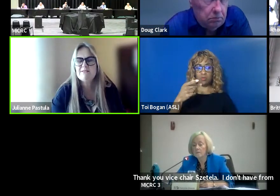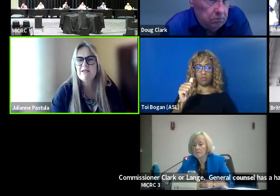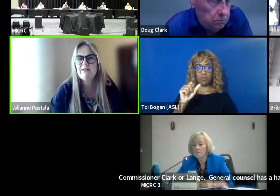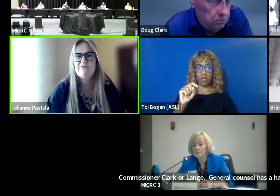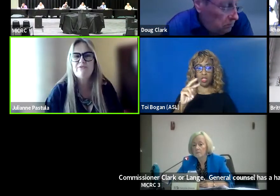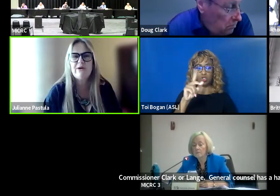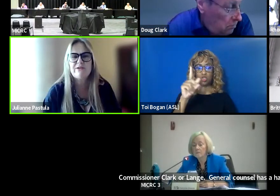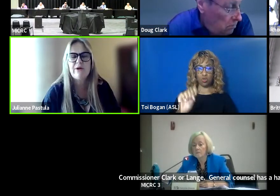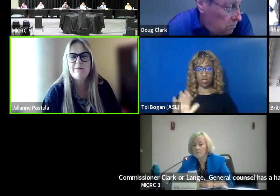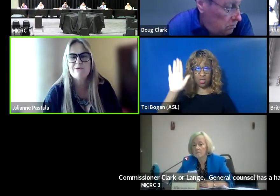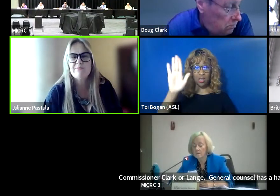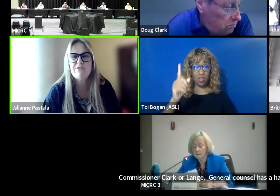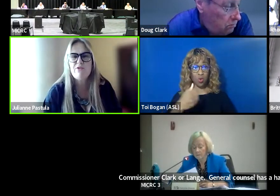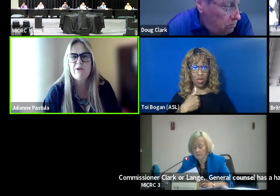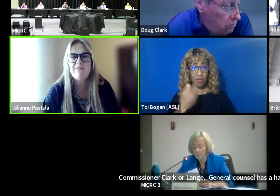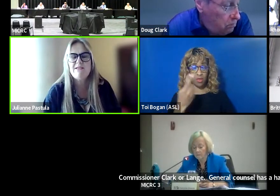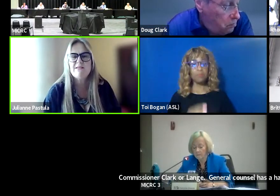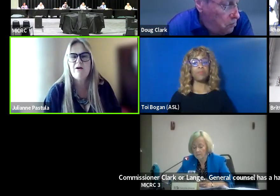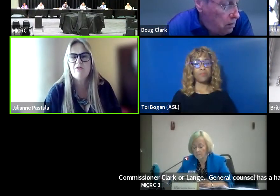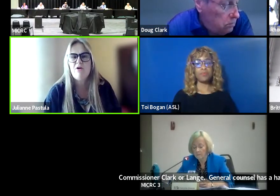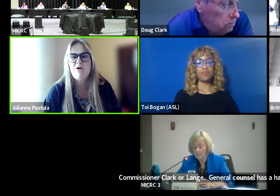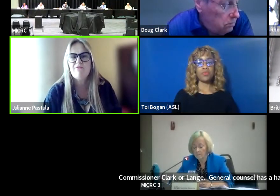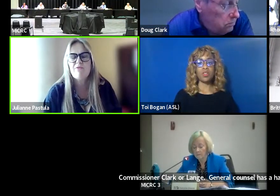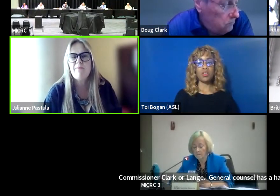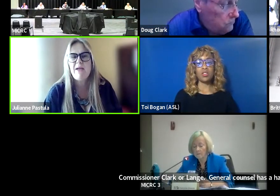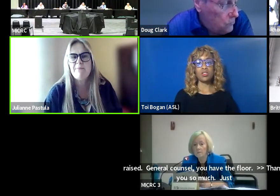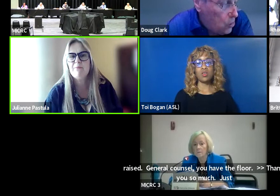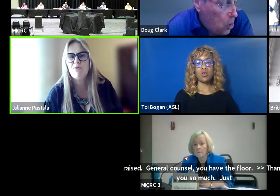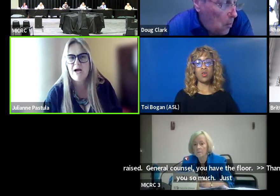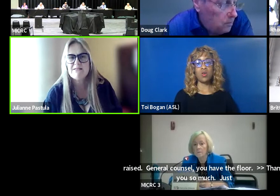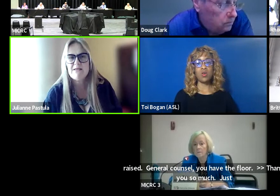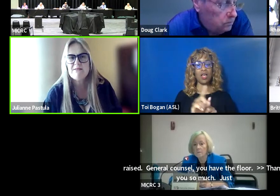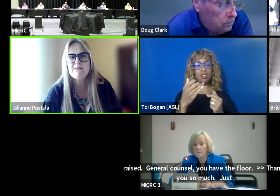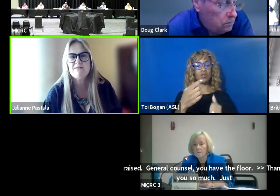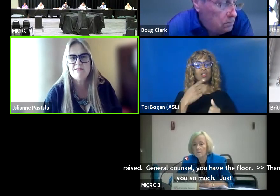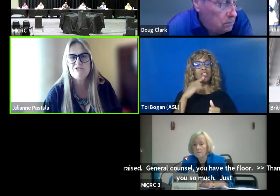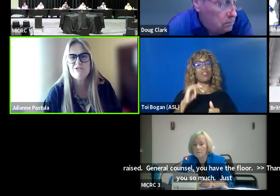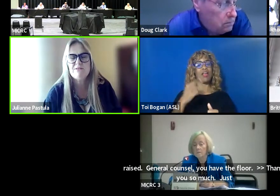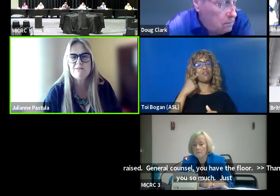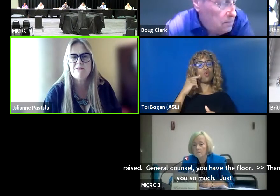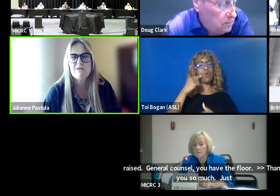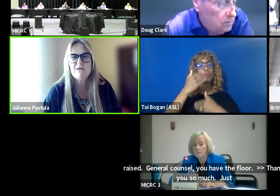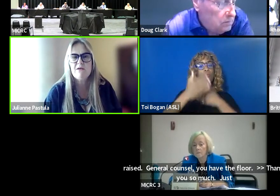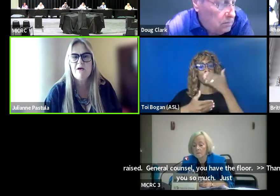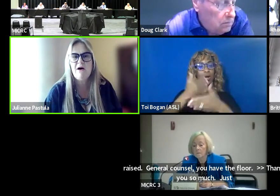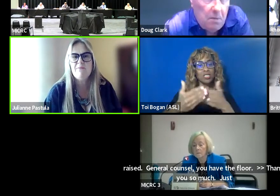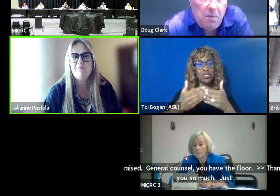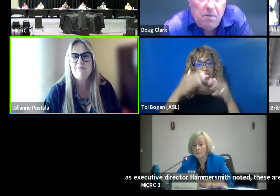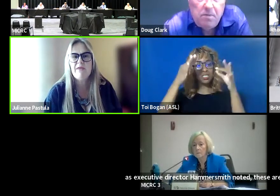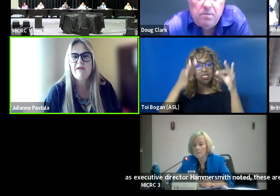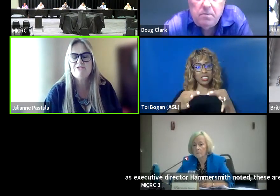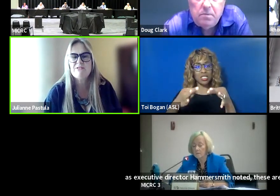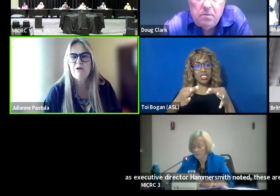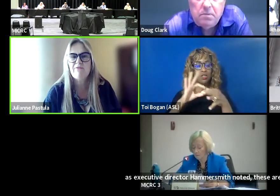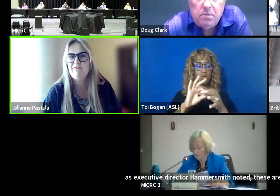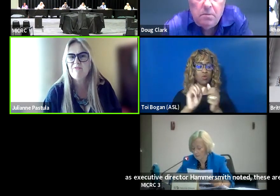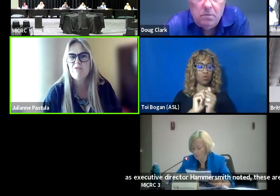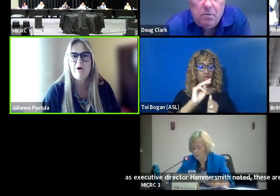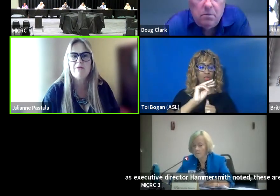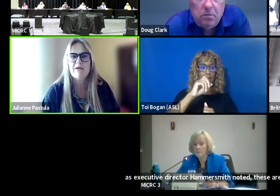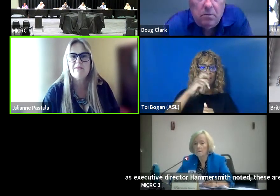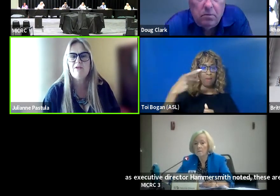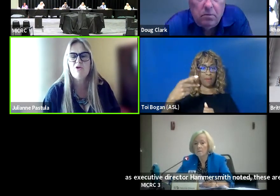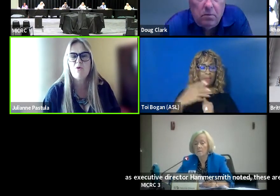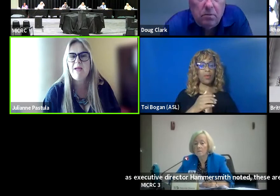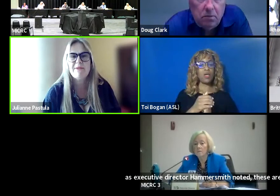as Executive Director Hammersmith noted, these are for the mapping process decisions. That just to clarify